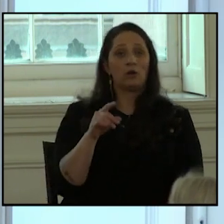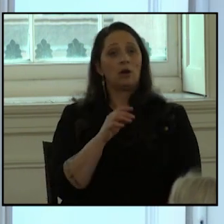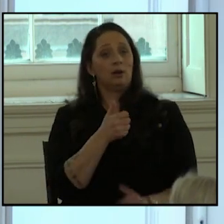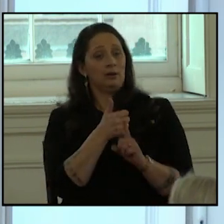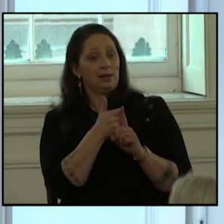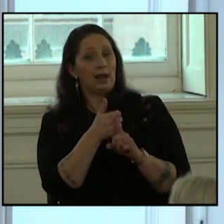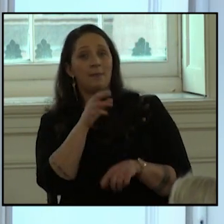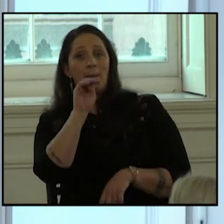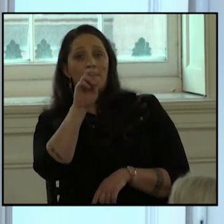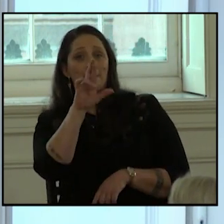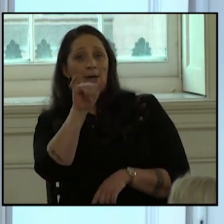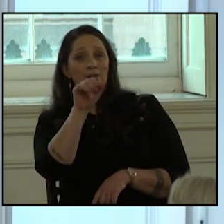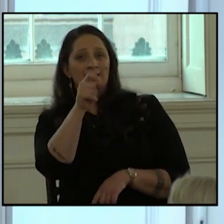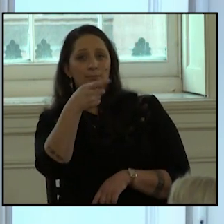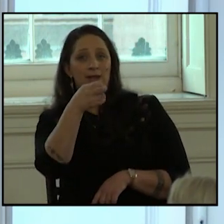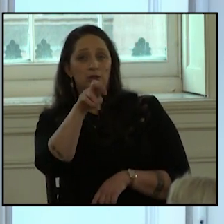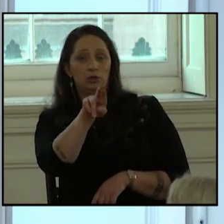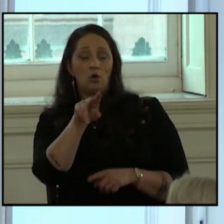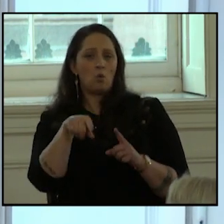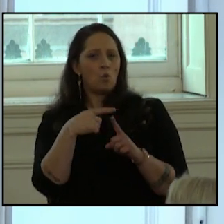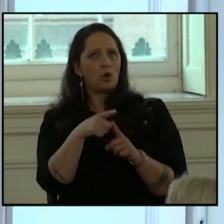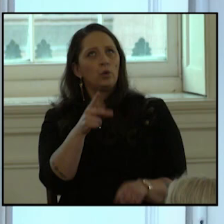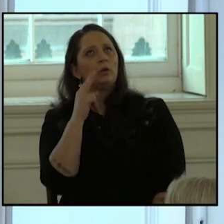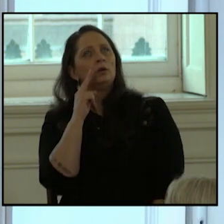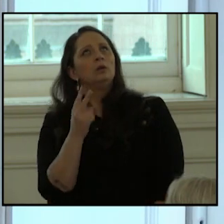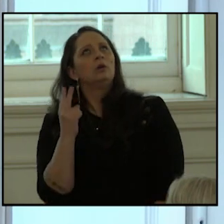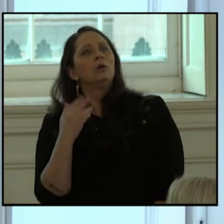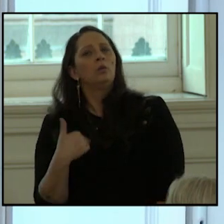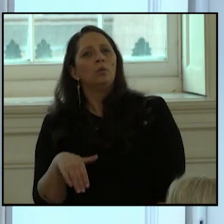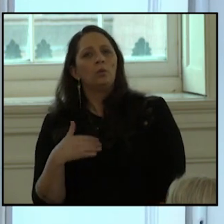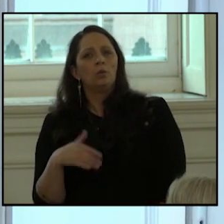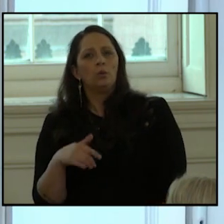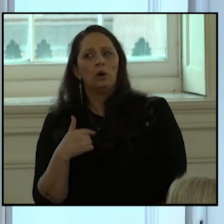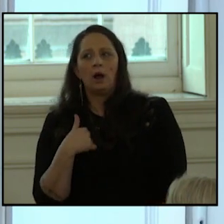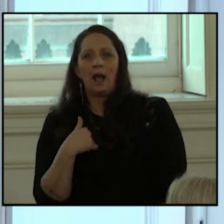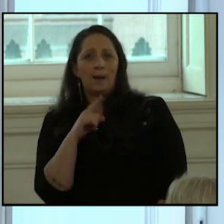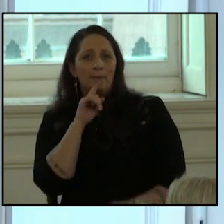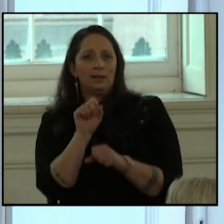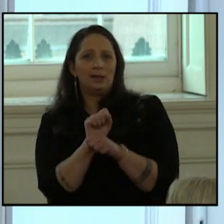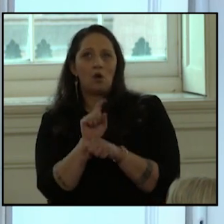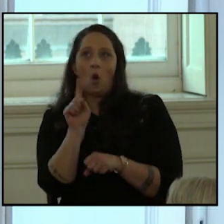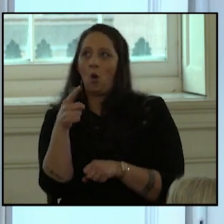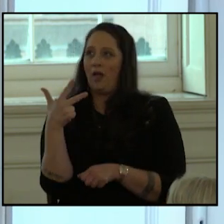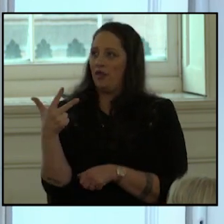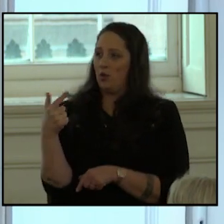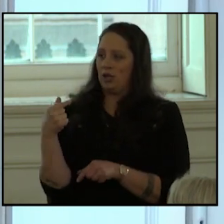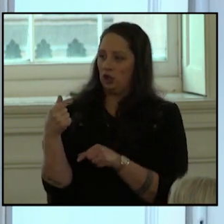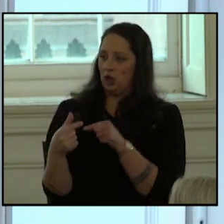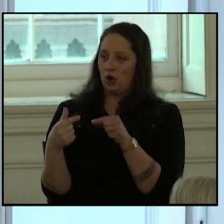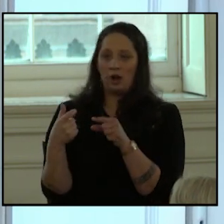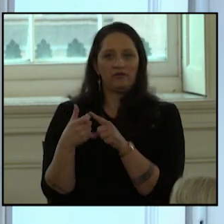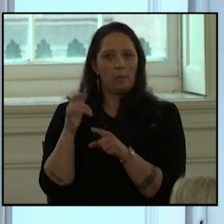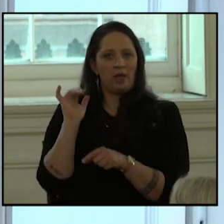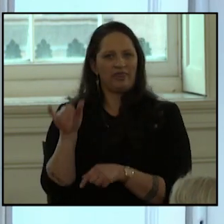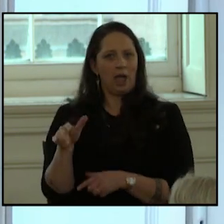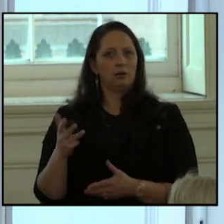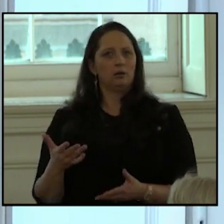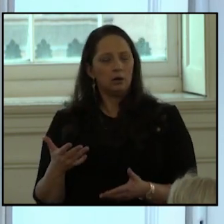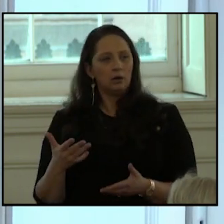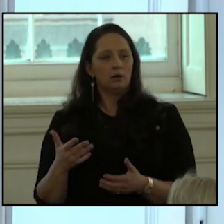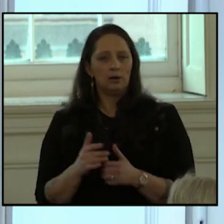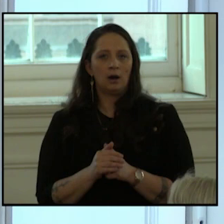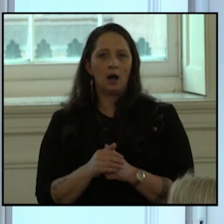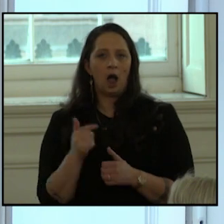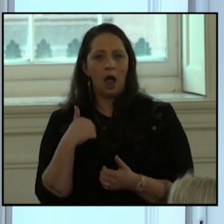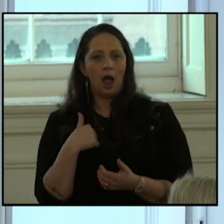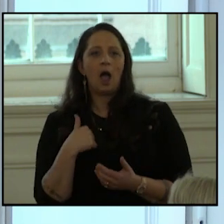Mary Spencer. And when you think about it, in reality, I'm literally only three generations away from enslavement. So I am standing